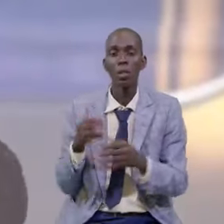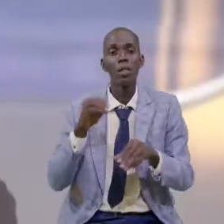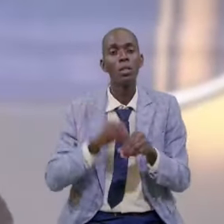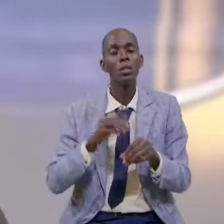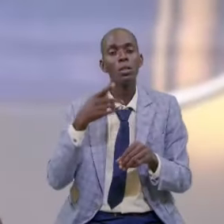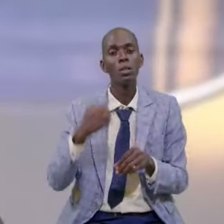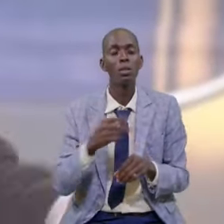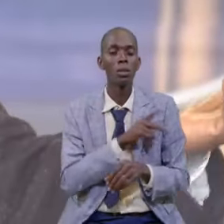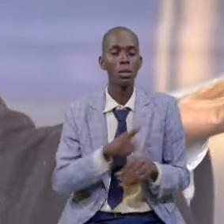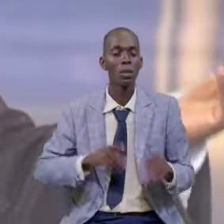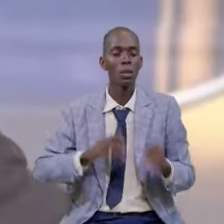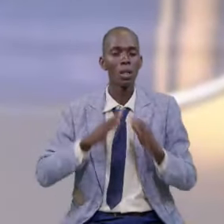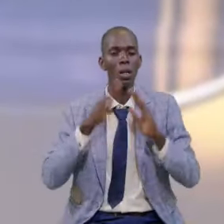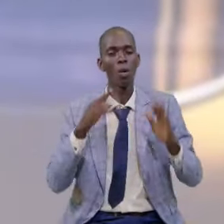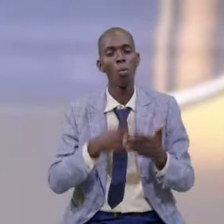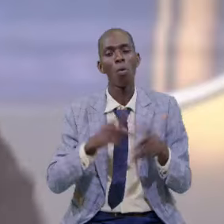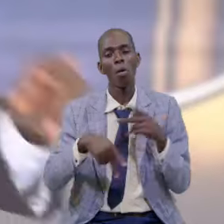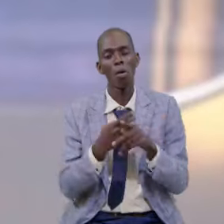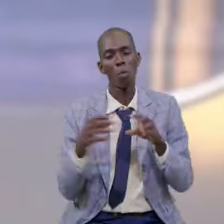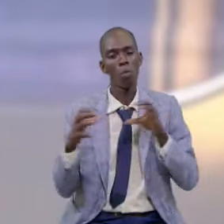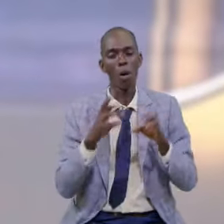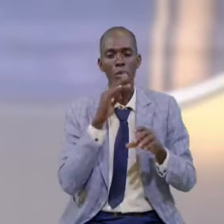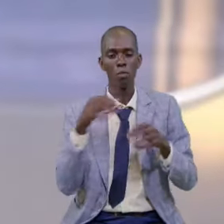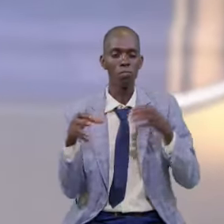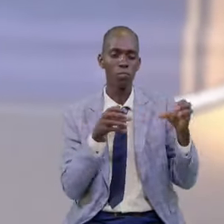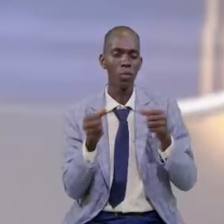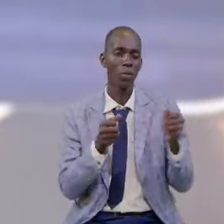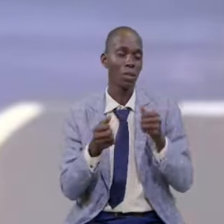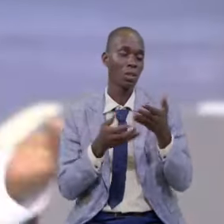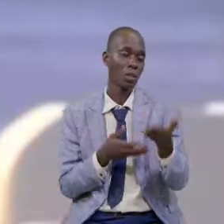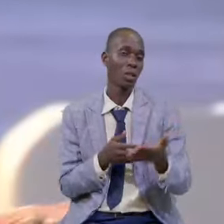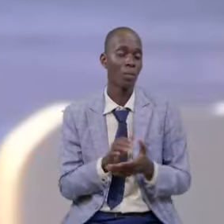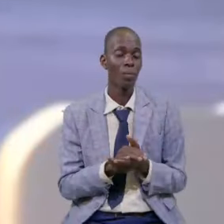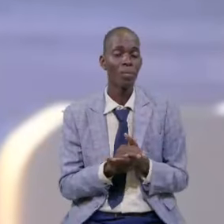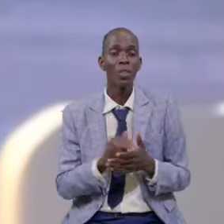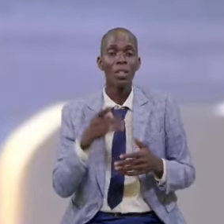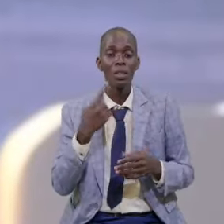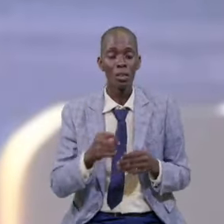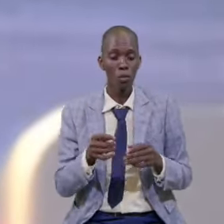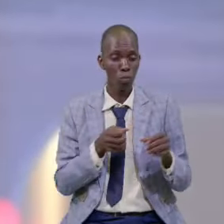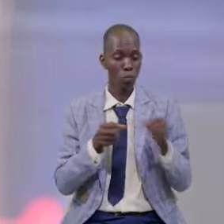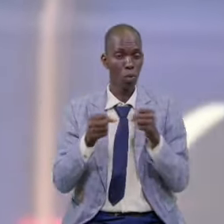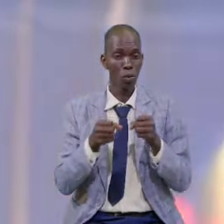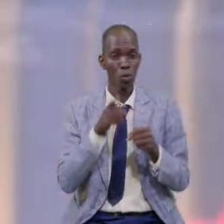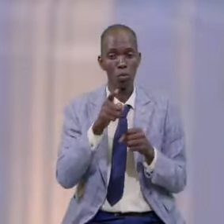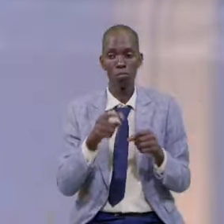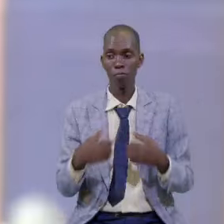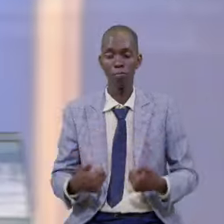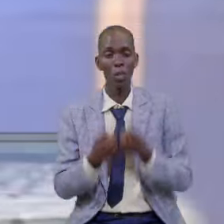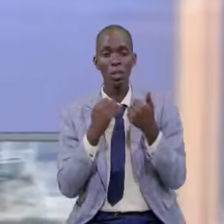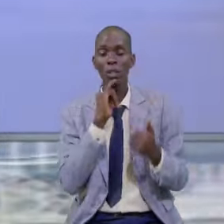the battle that concerns all of us? Is that the battle that confronts all of us? Are